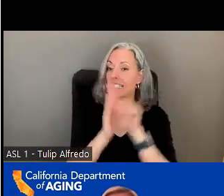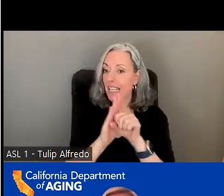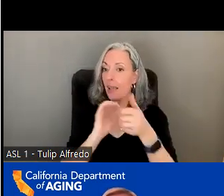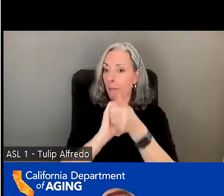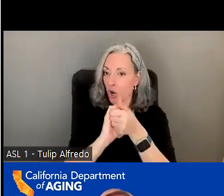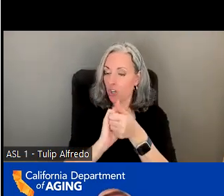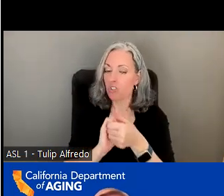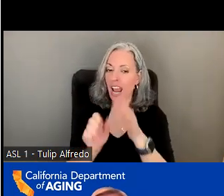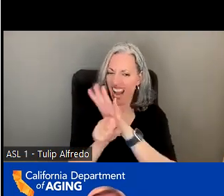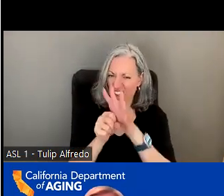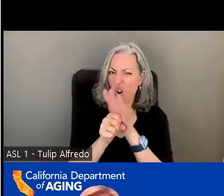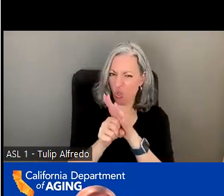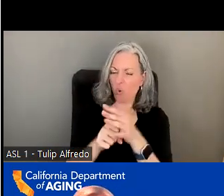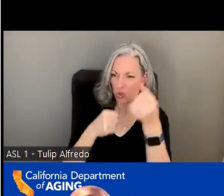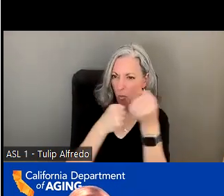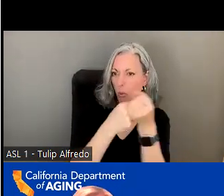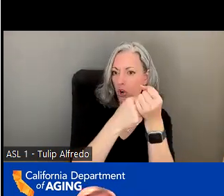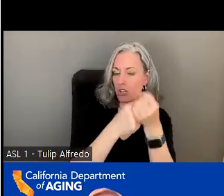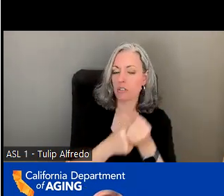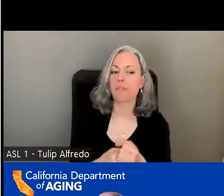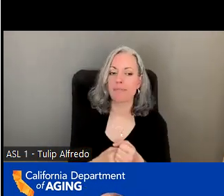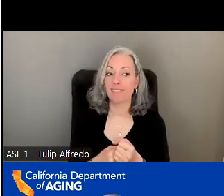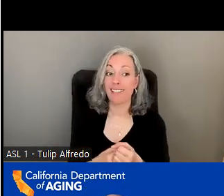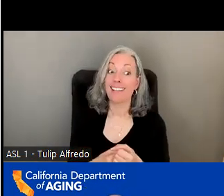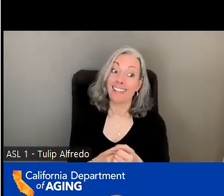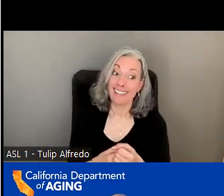efforts. As if that is not enough,